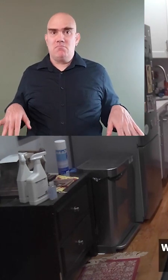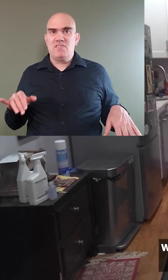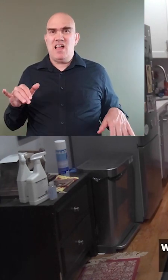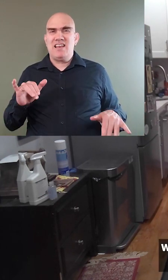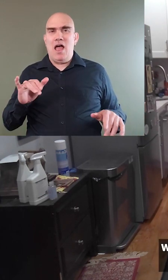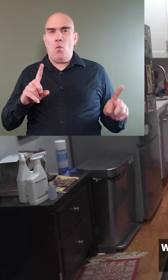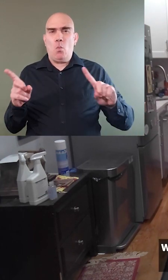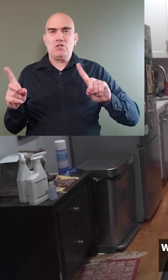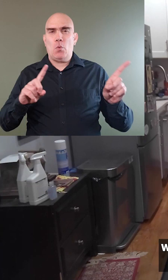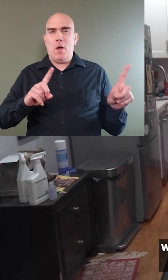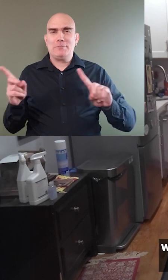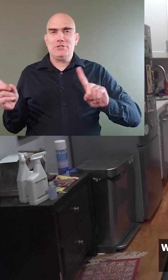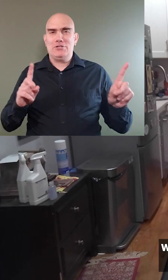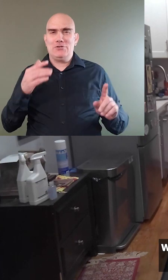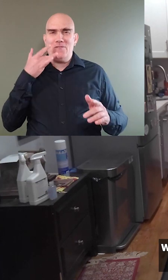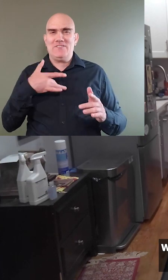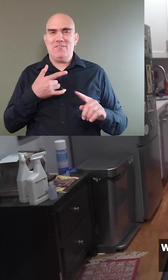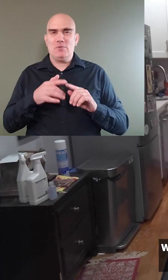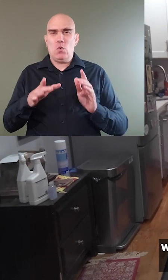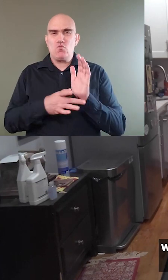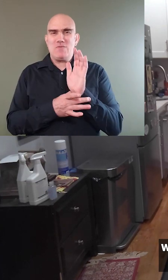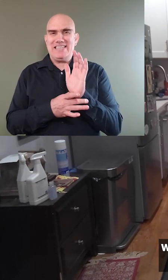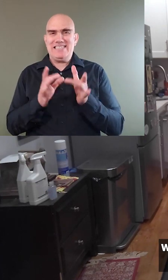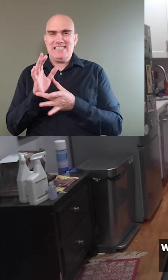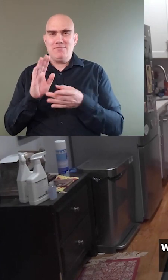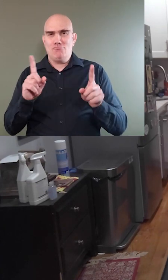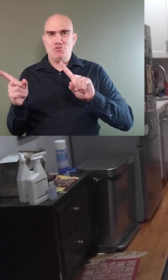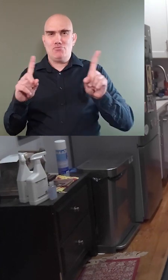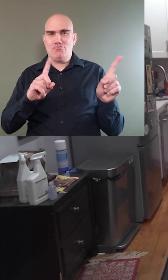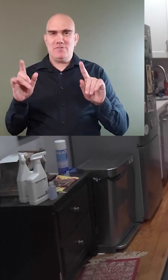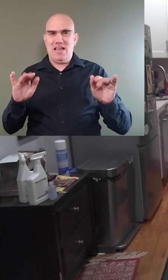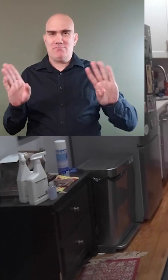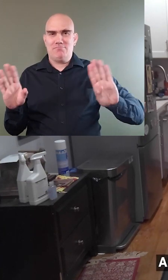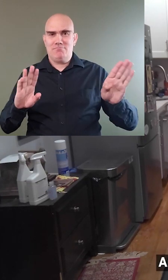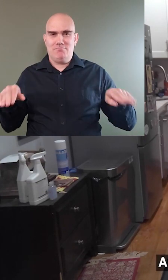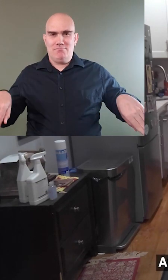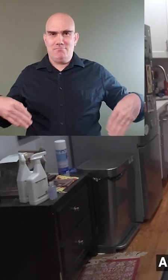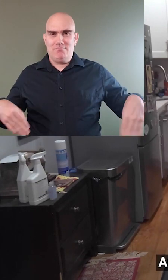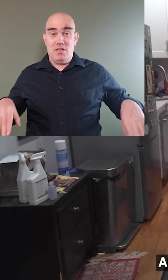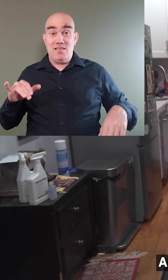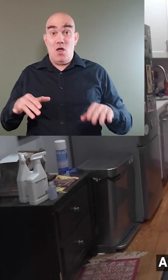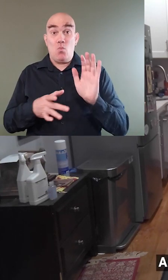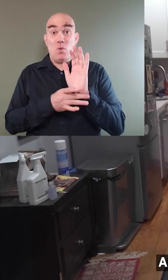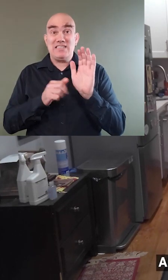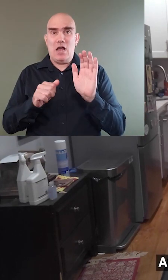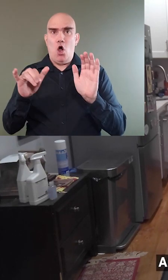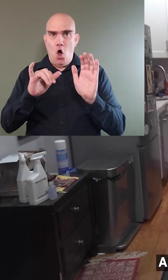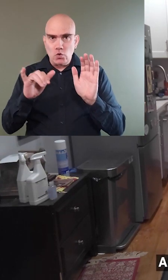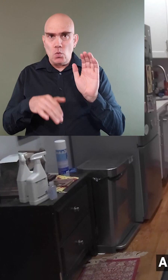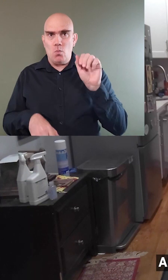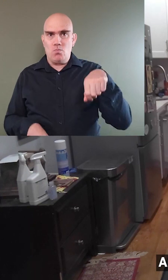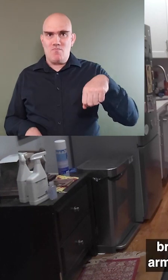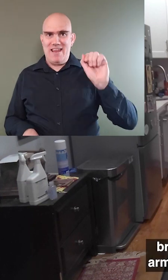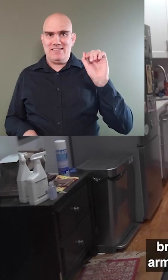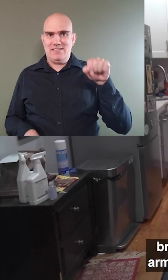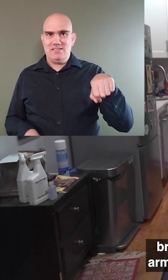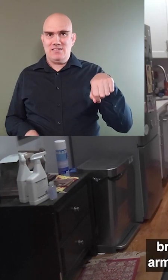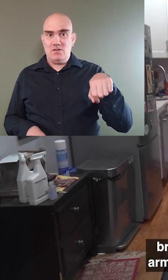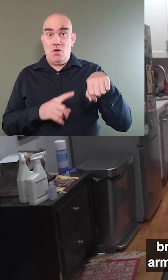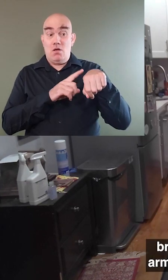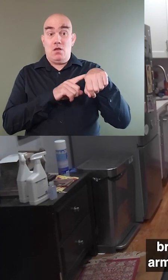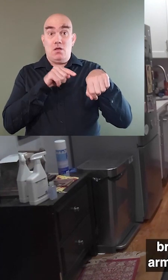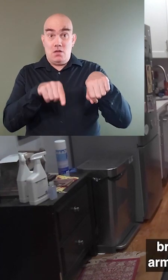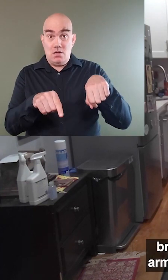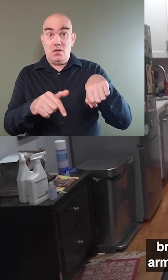windshield washer kind of feeling from the wrist. And the wrist can also flex, bring the